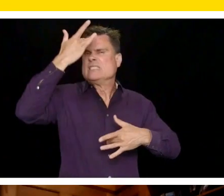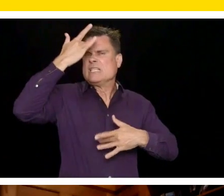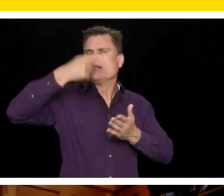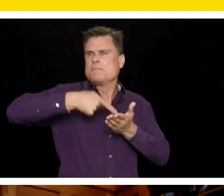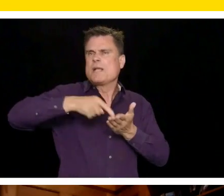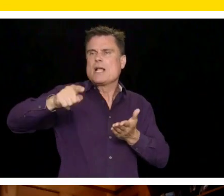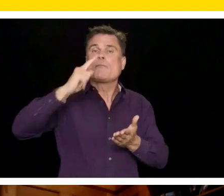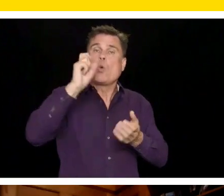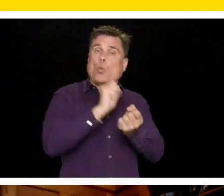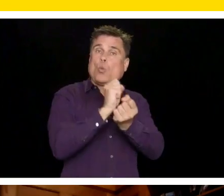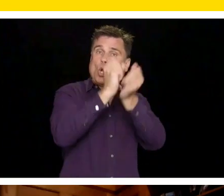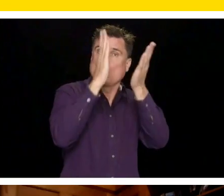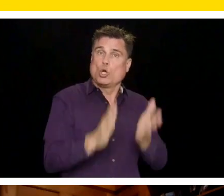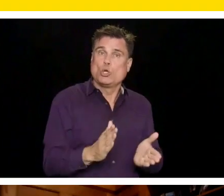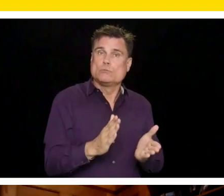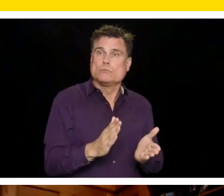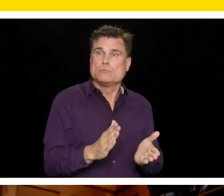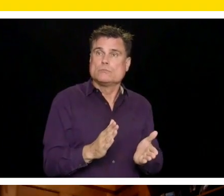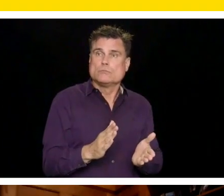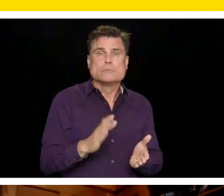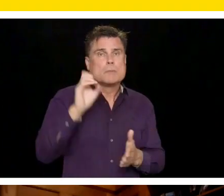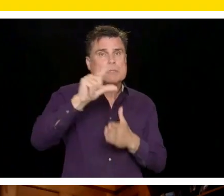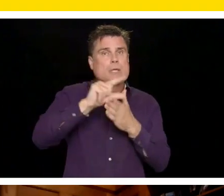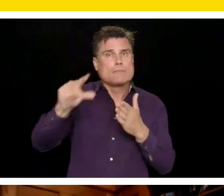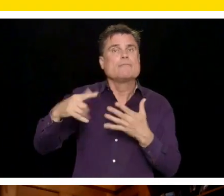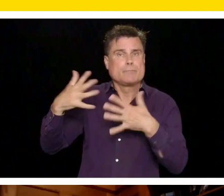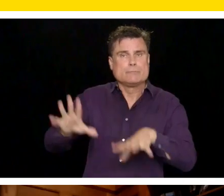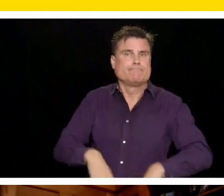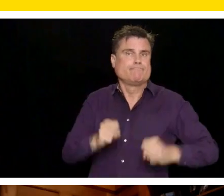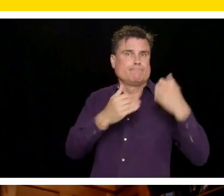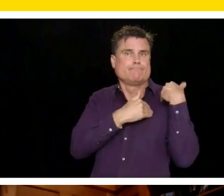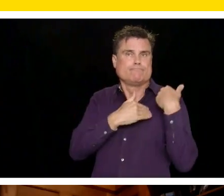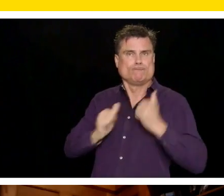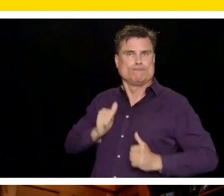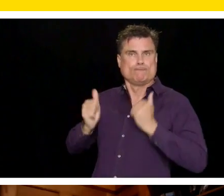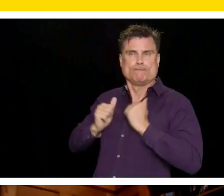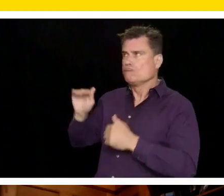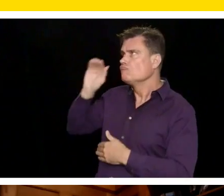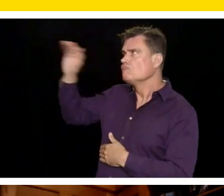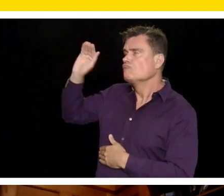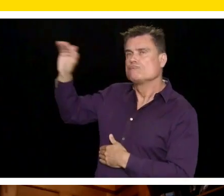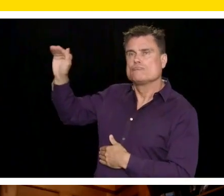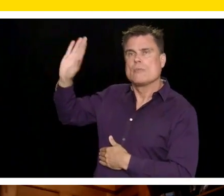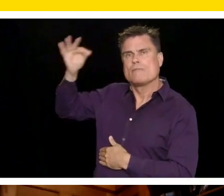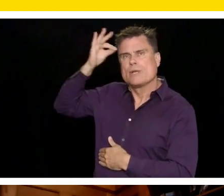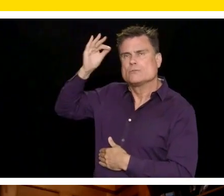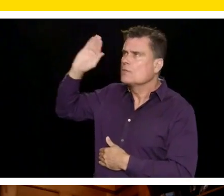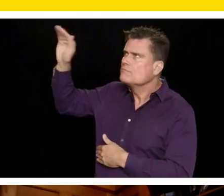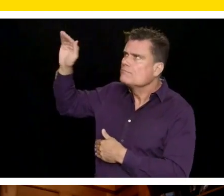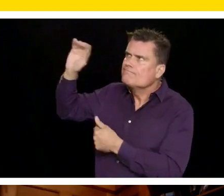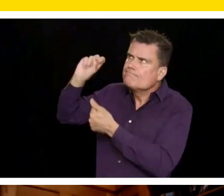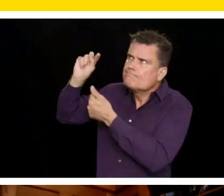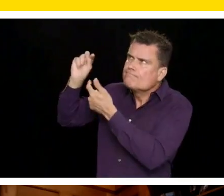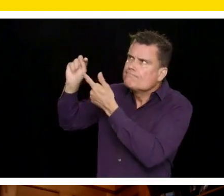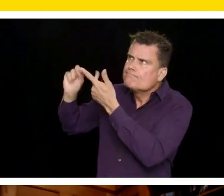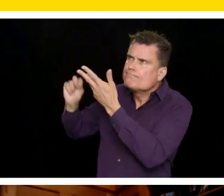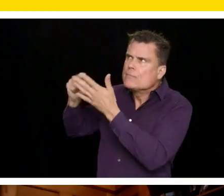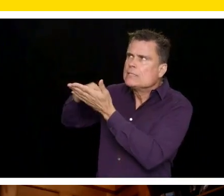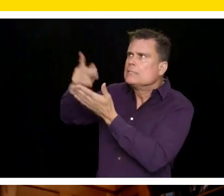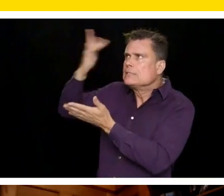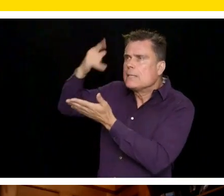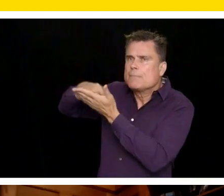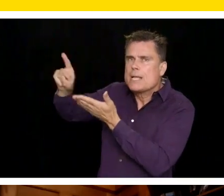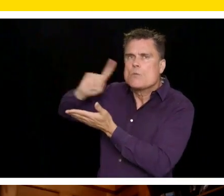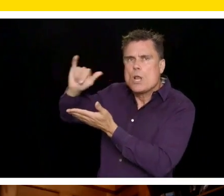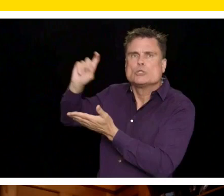the cost associated with sick leave through EI. Whether you hear that, or sometimes you might not hear things in the news, but it doesn't mean that we're